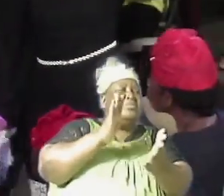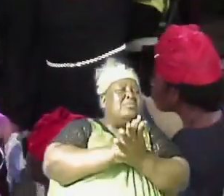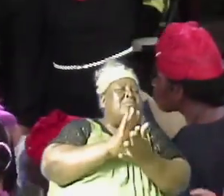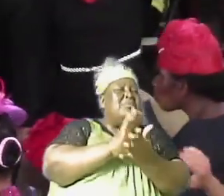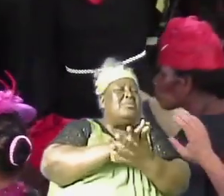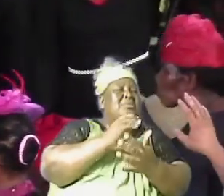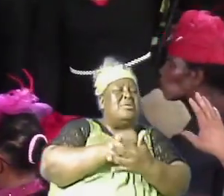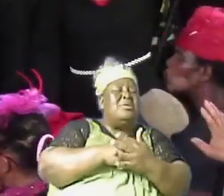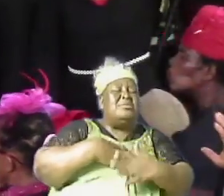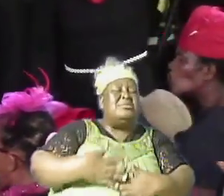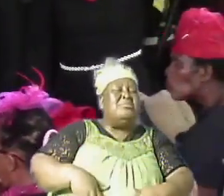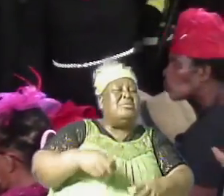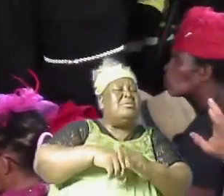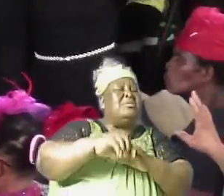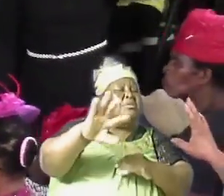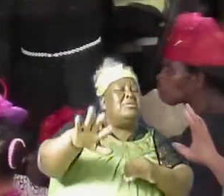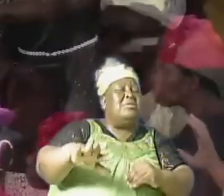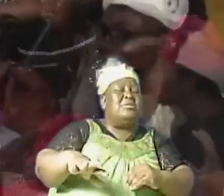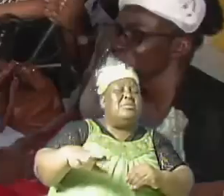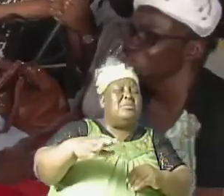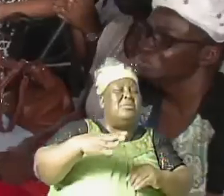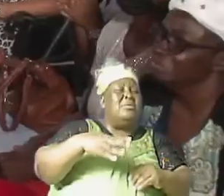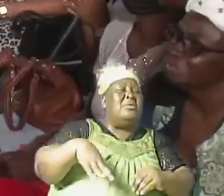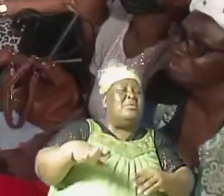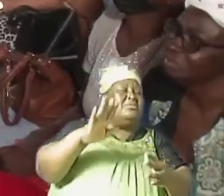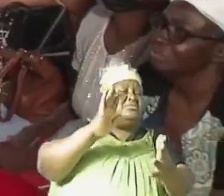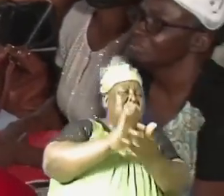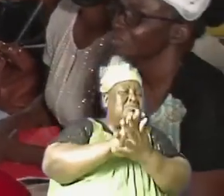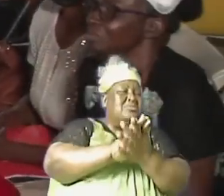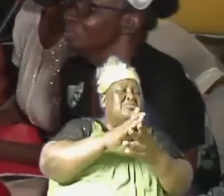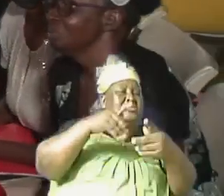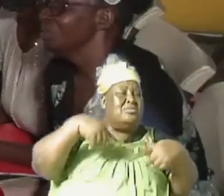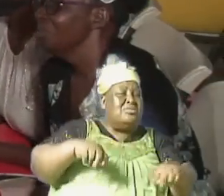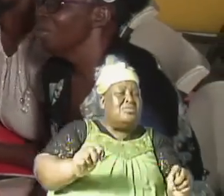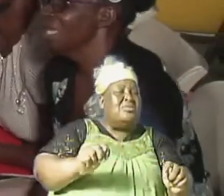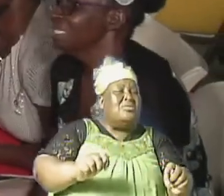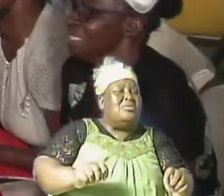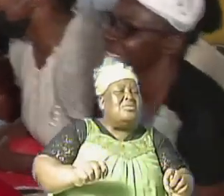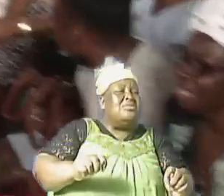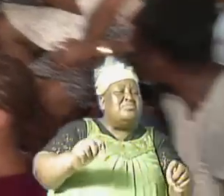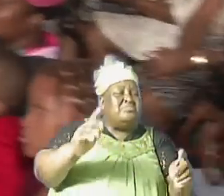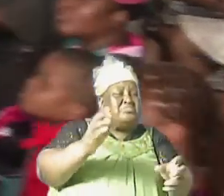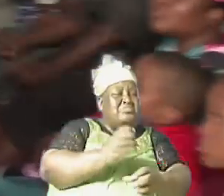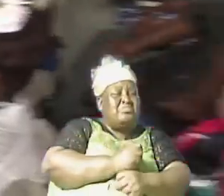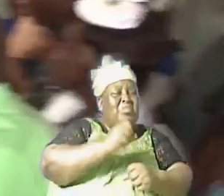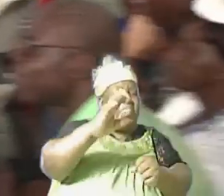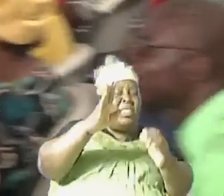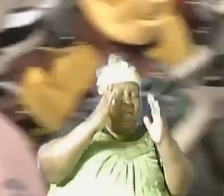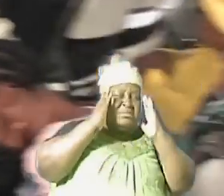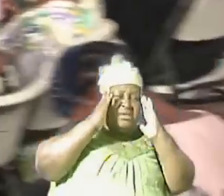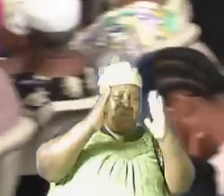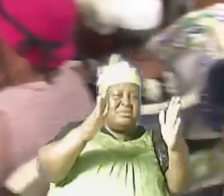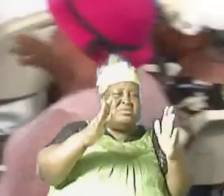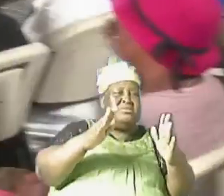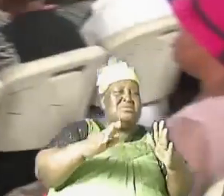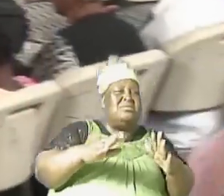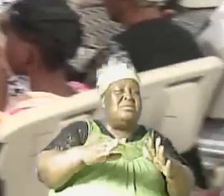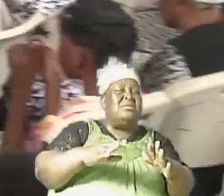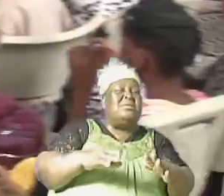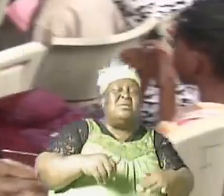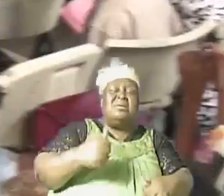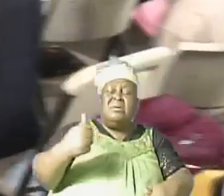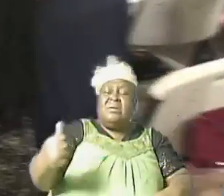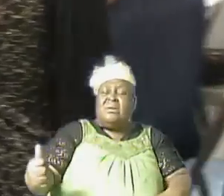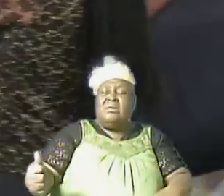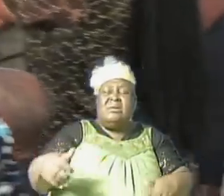and there's somebody in your school, young lady, that is trying to get your attention.